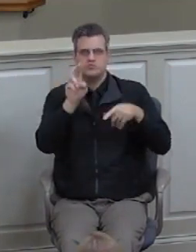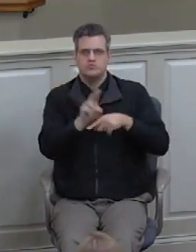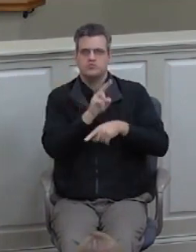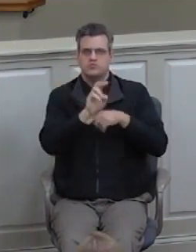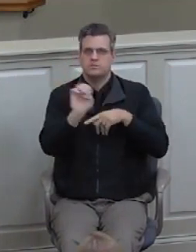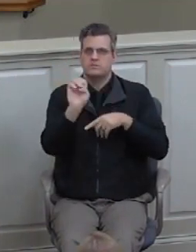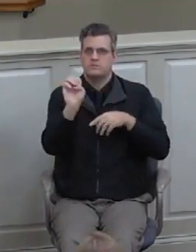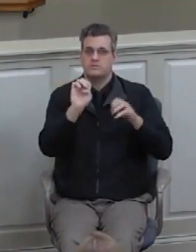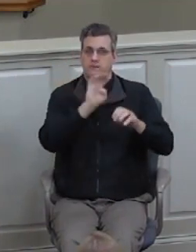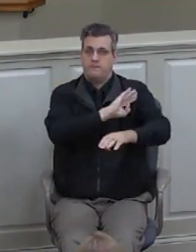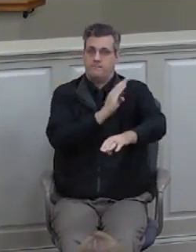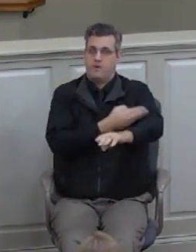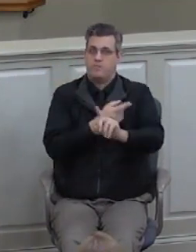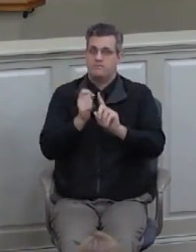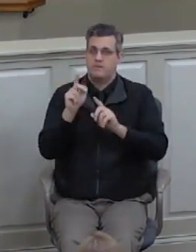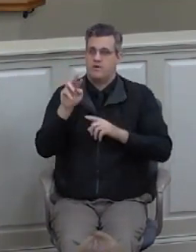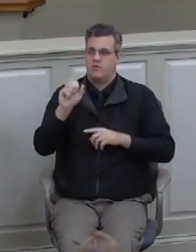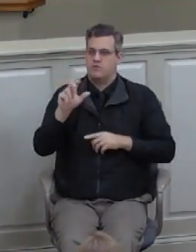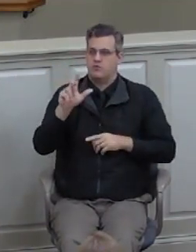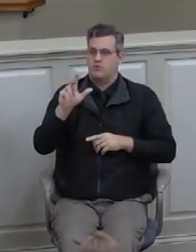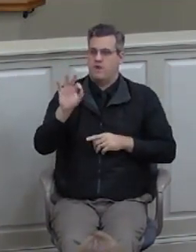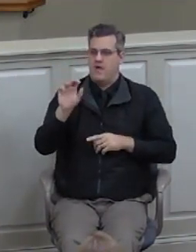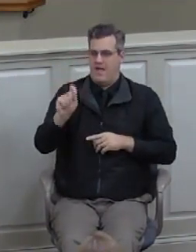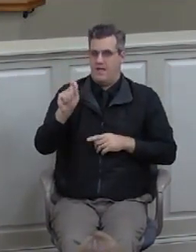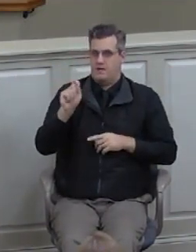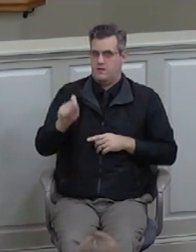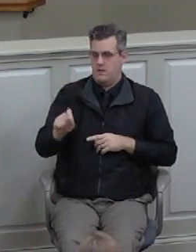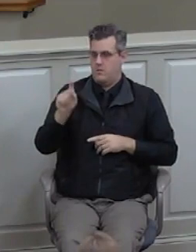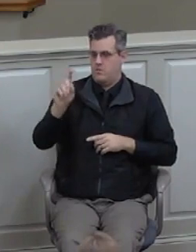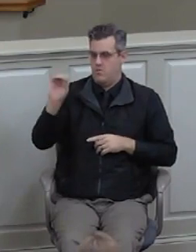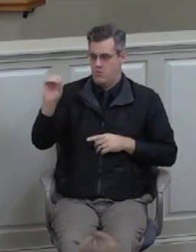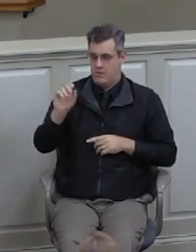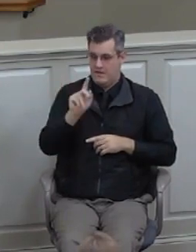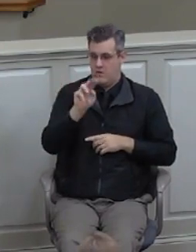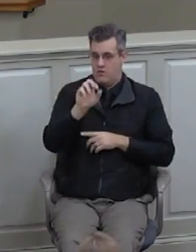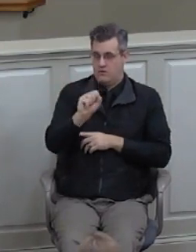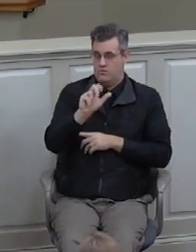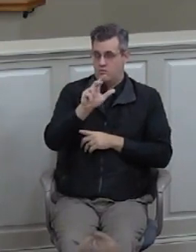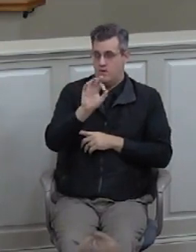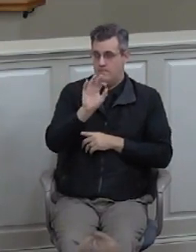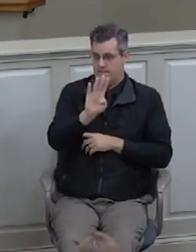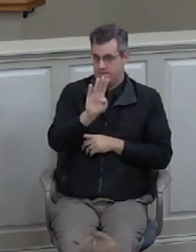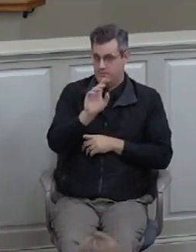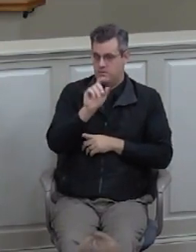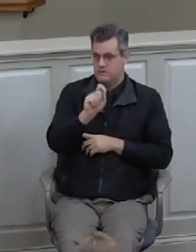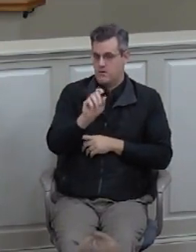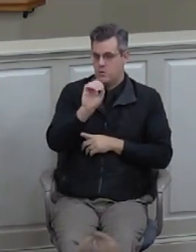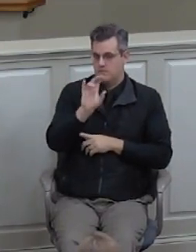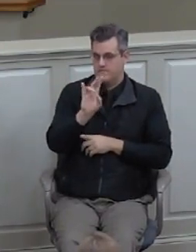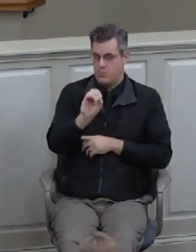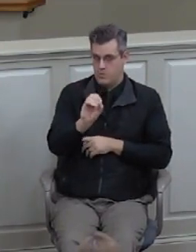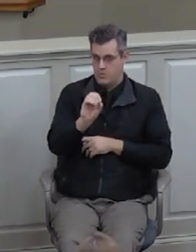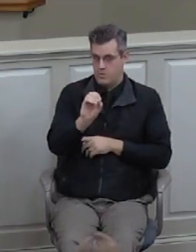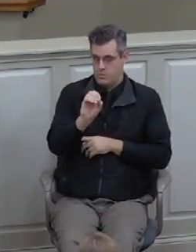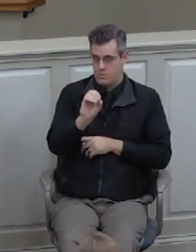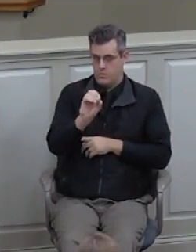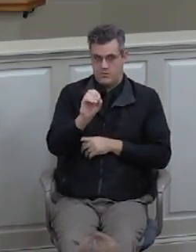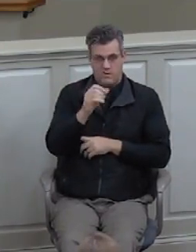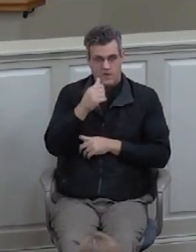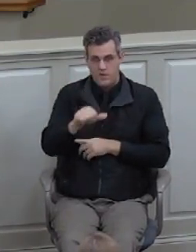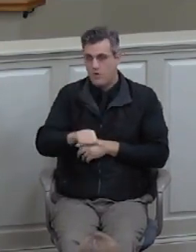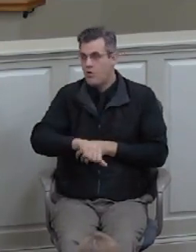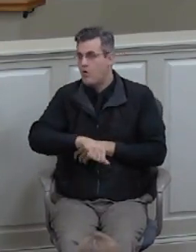under KRS 39A.100, KRS 39B.070, and any